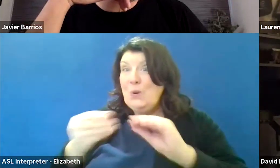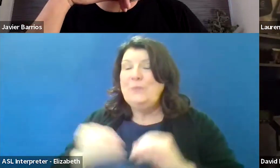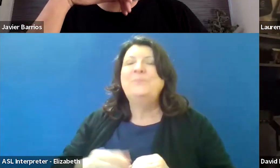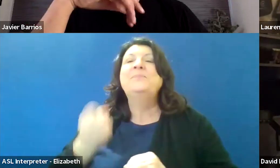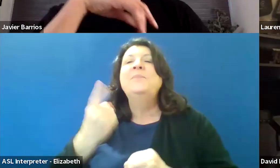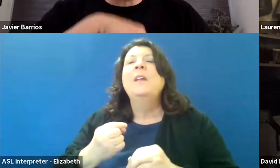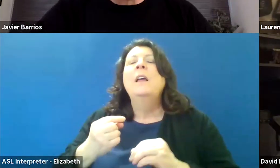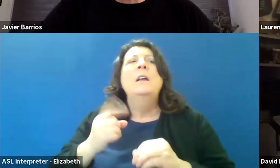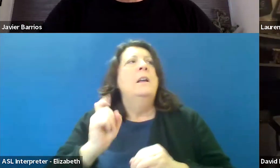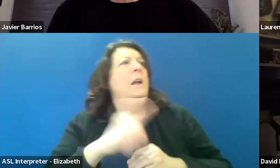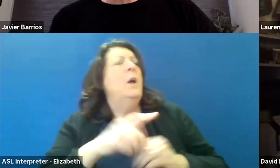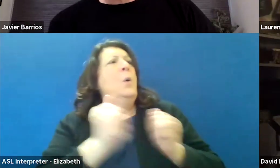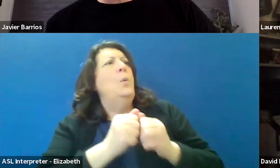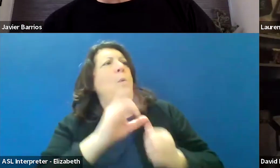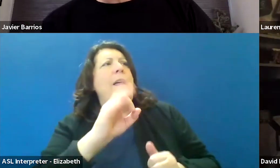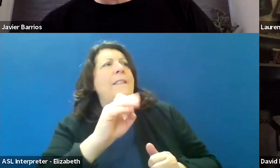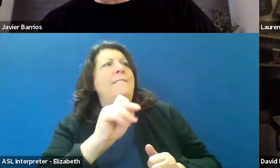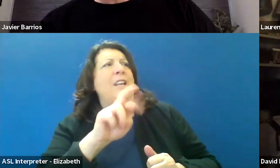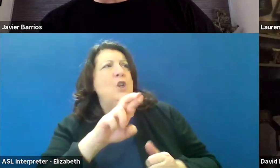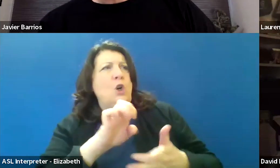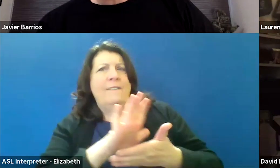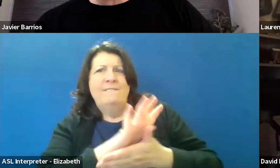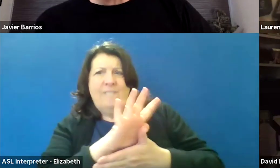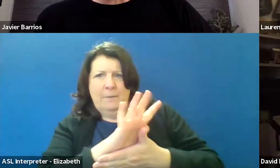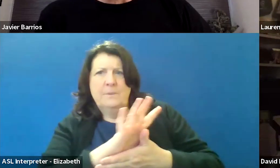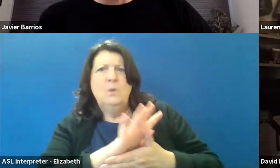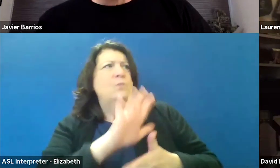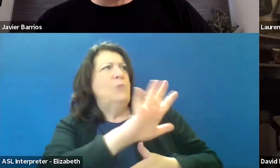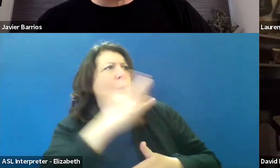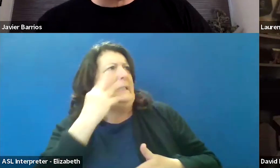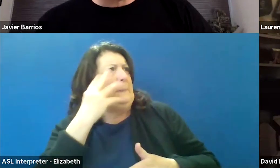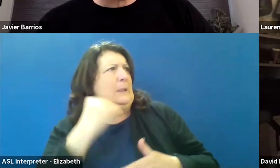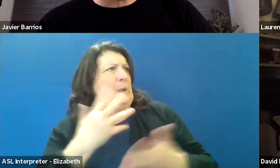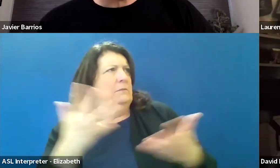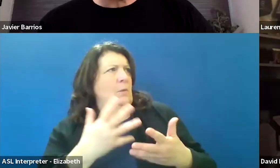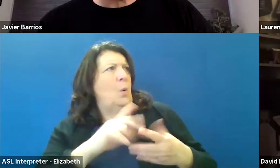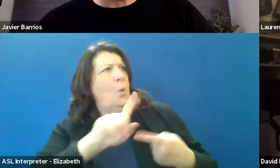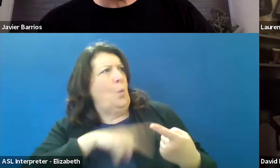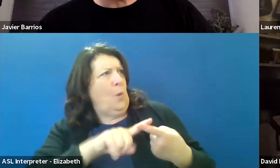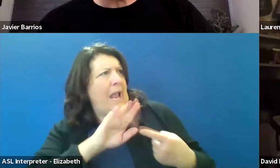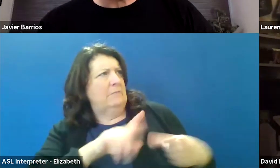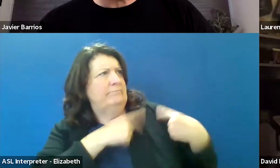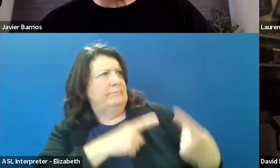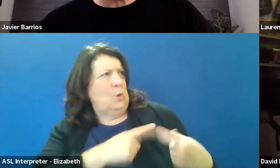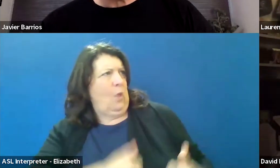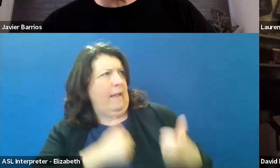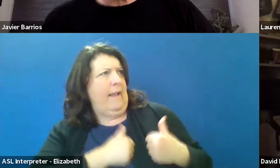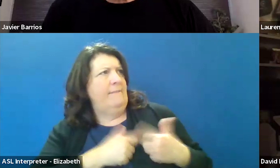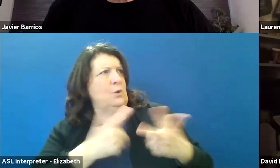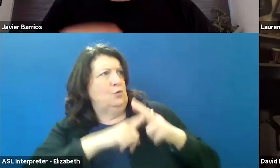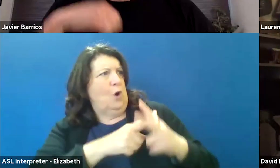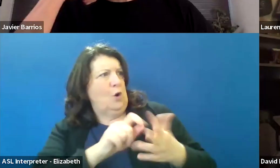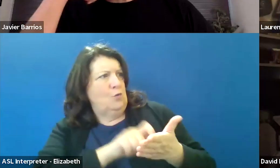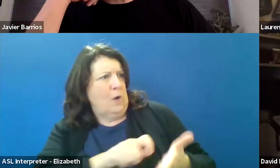features, talk about your experience writing features. I mean, when in your life did you start writing them? Have you always written